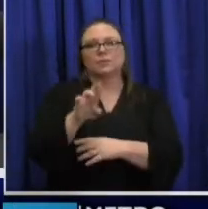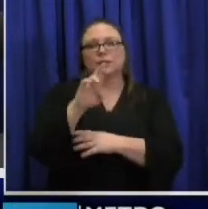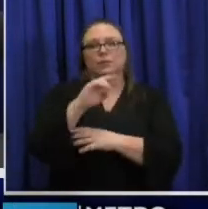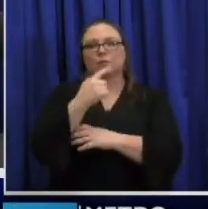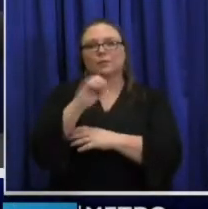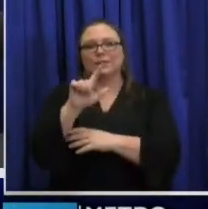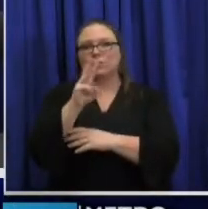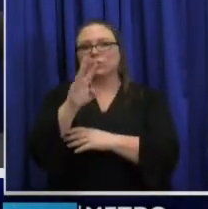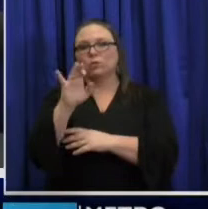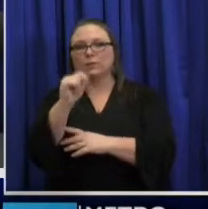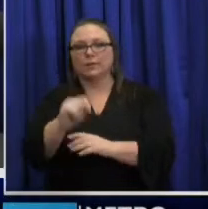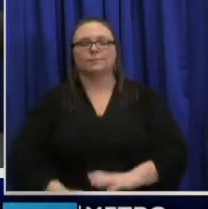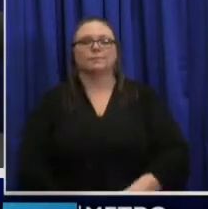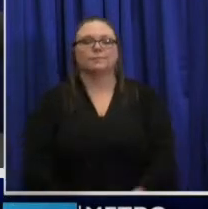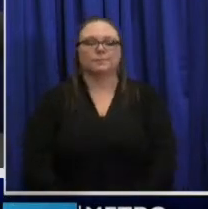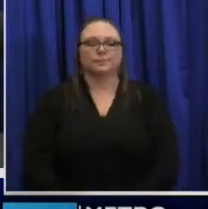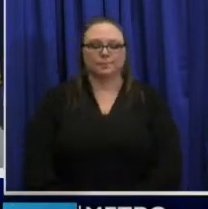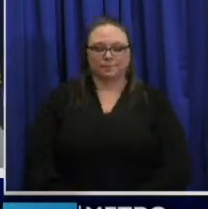Gilwright.